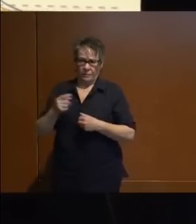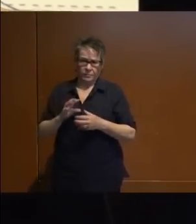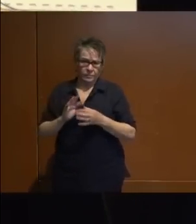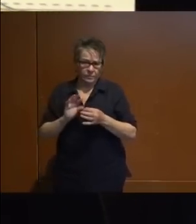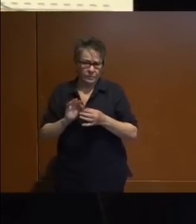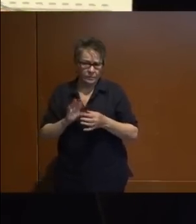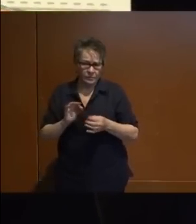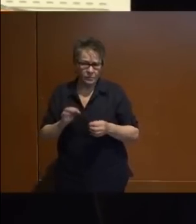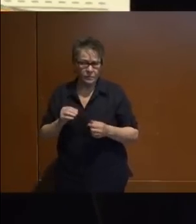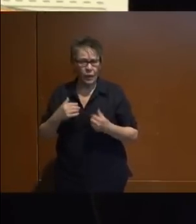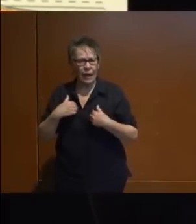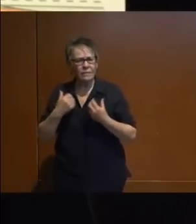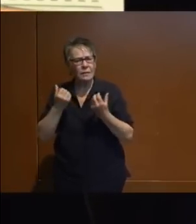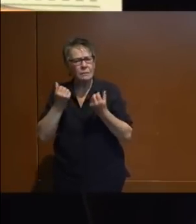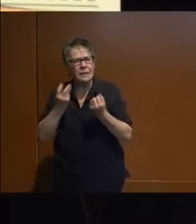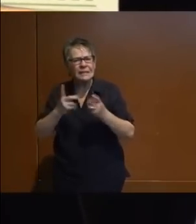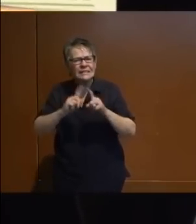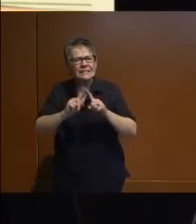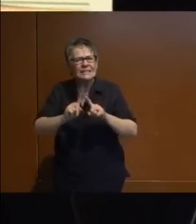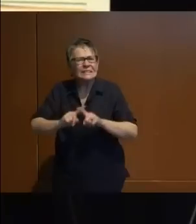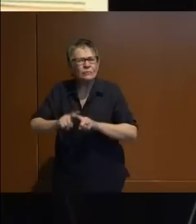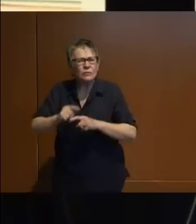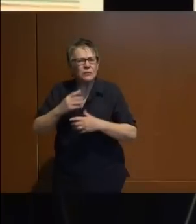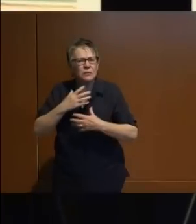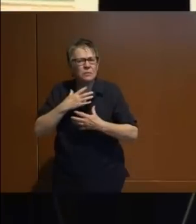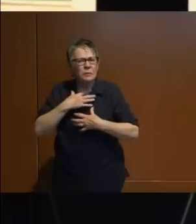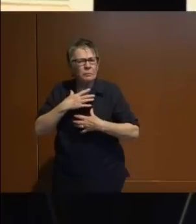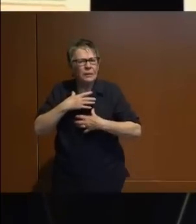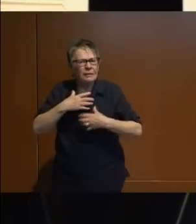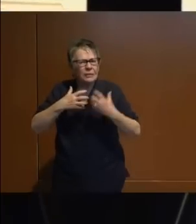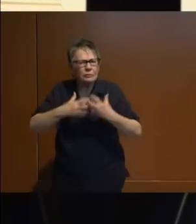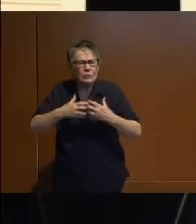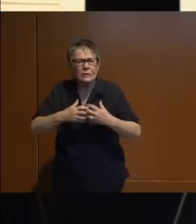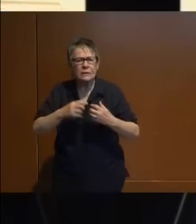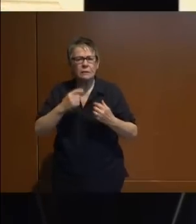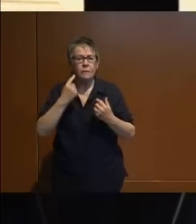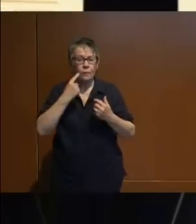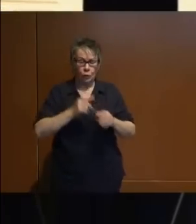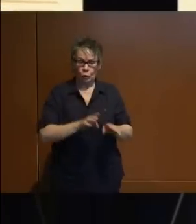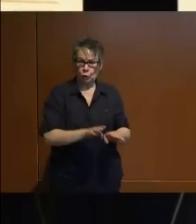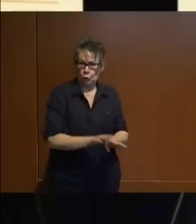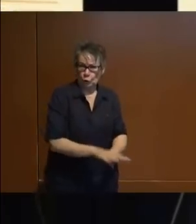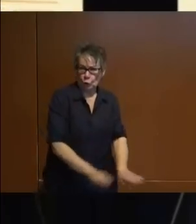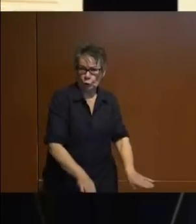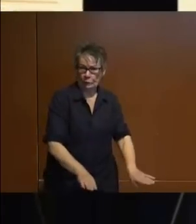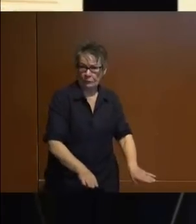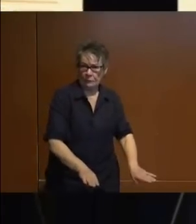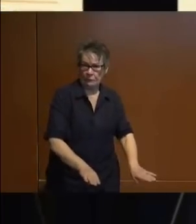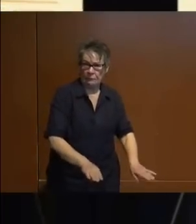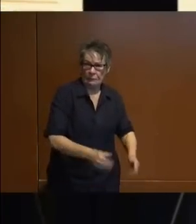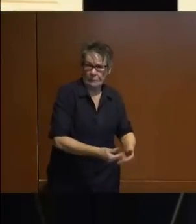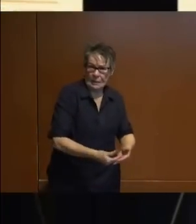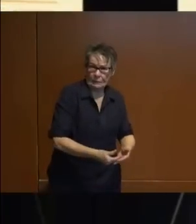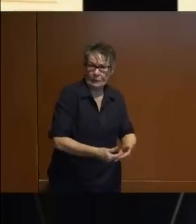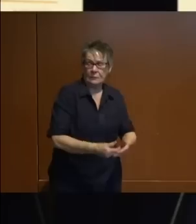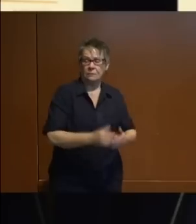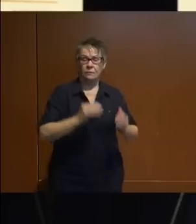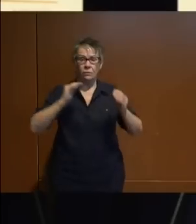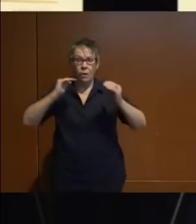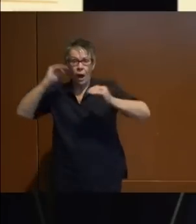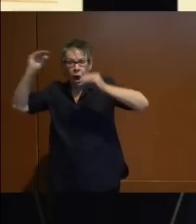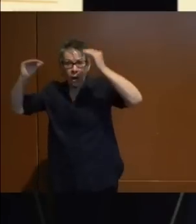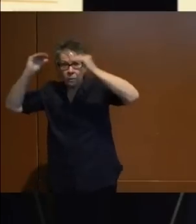ventilators, and there's pediatric ventilators, and we are doing a complete inventory of them. And then we're doing a